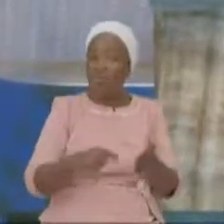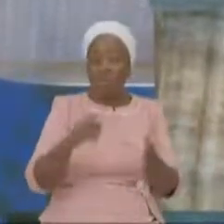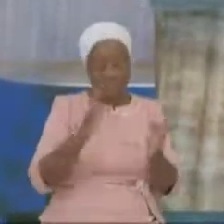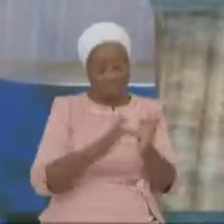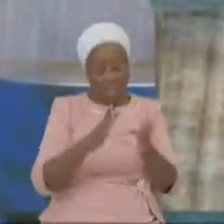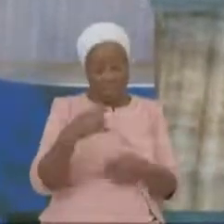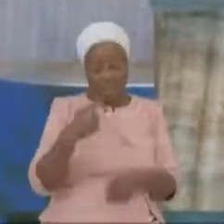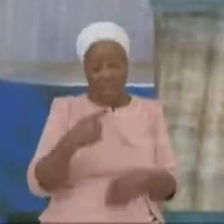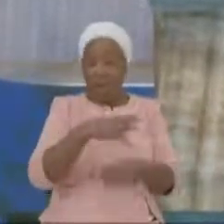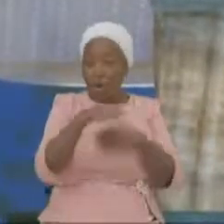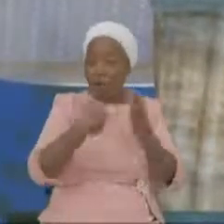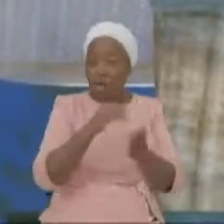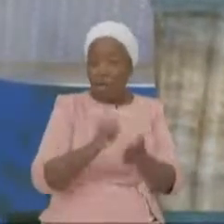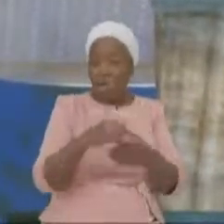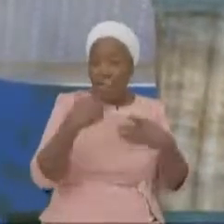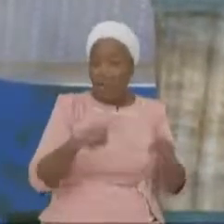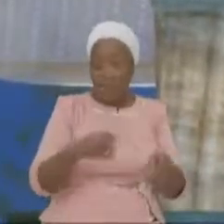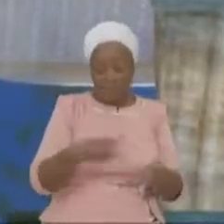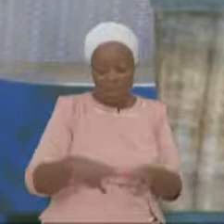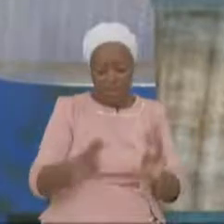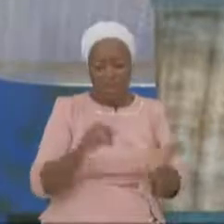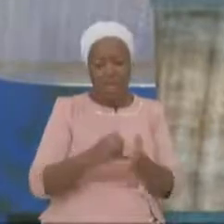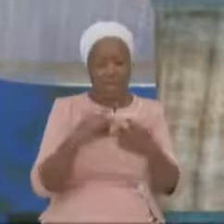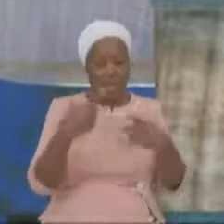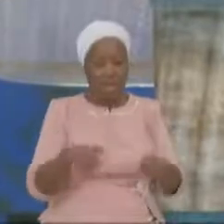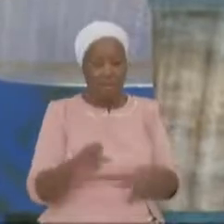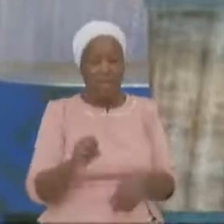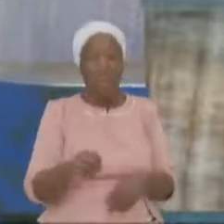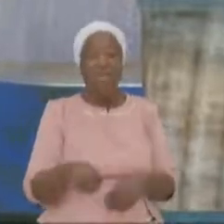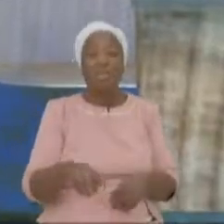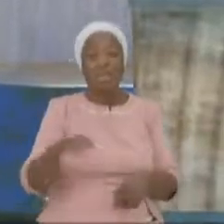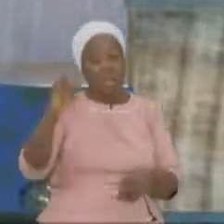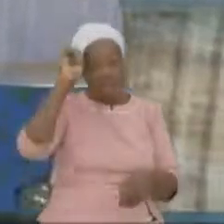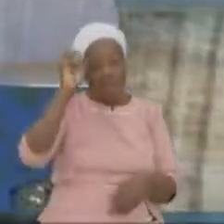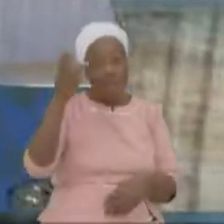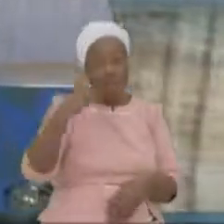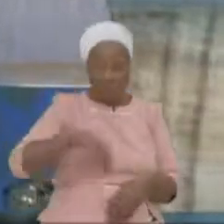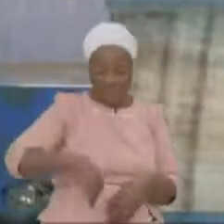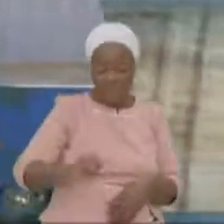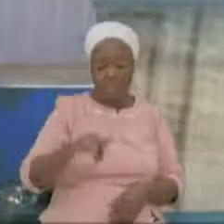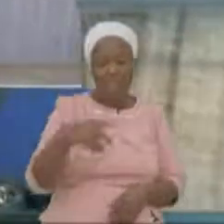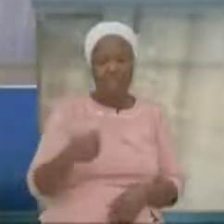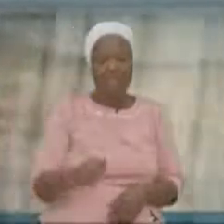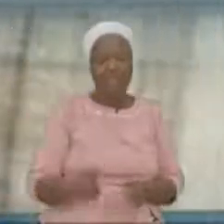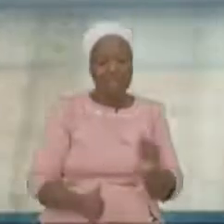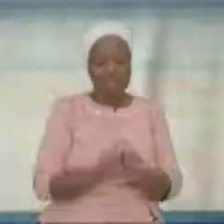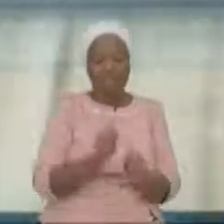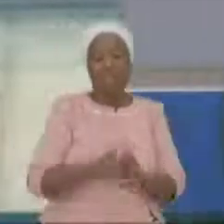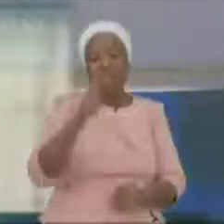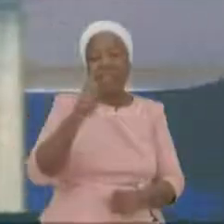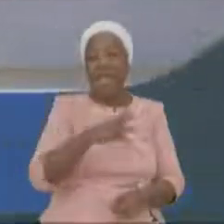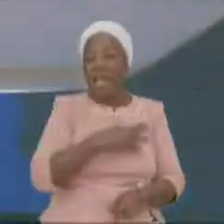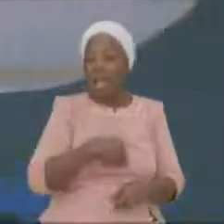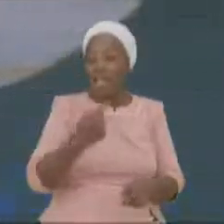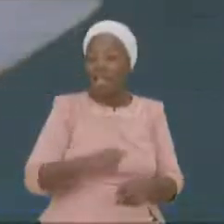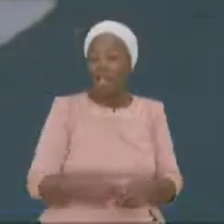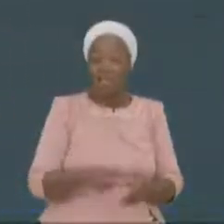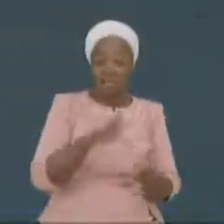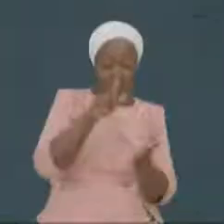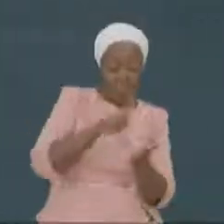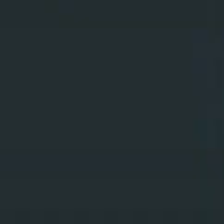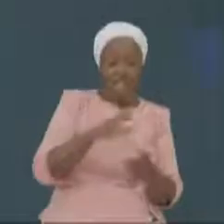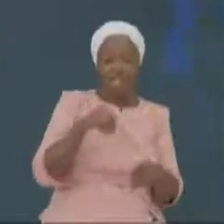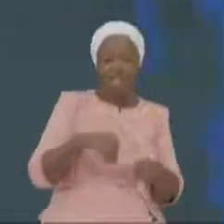happened, the way they happened, he was still the greatest. And the least in the